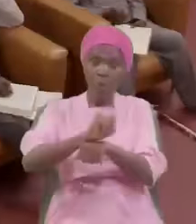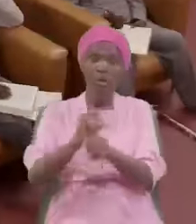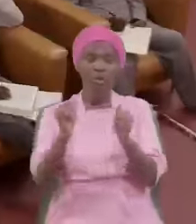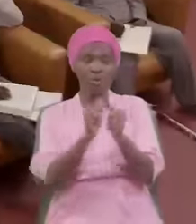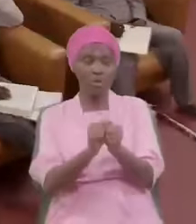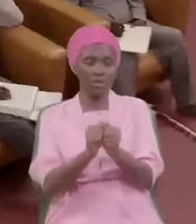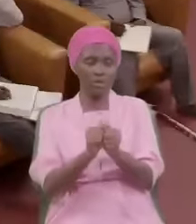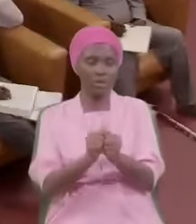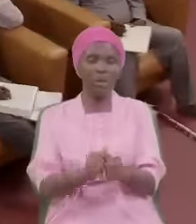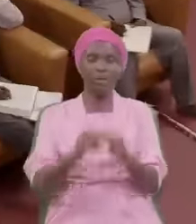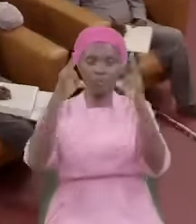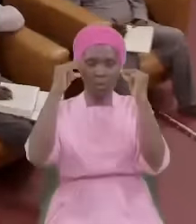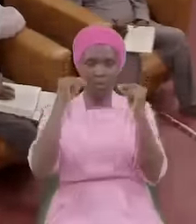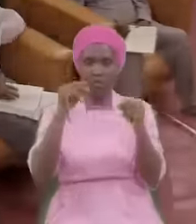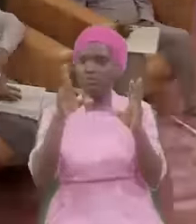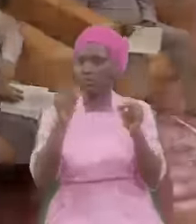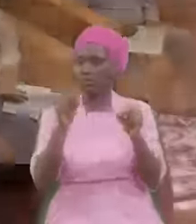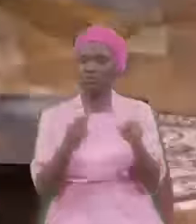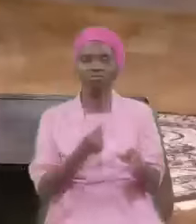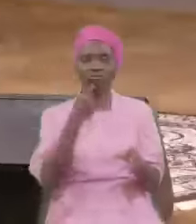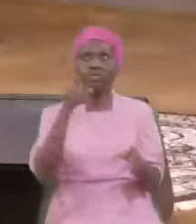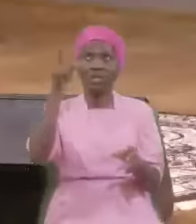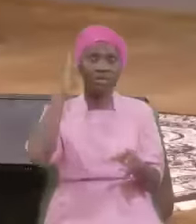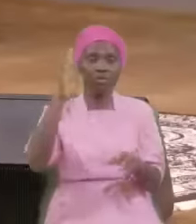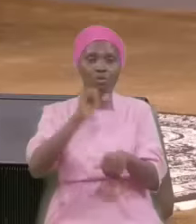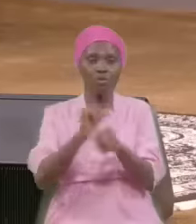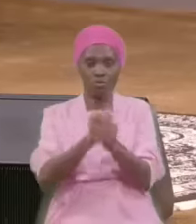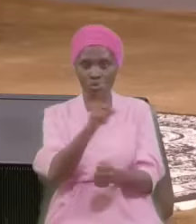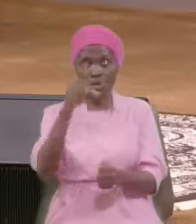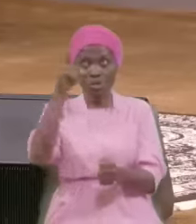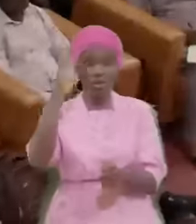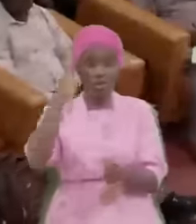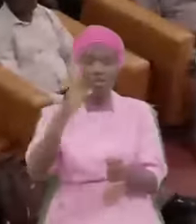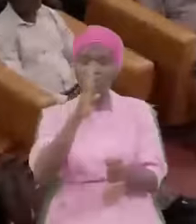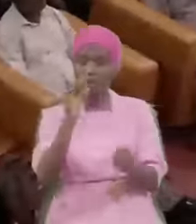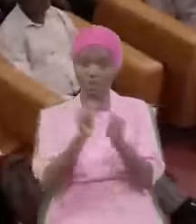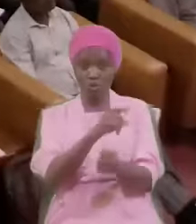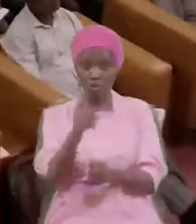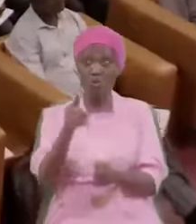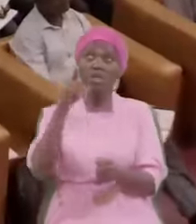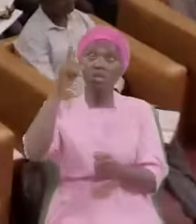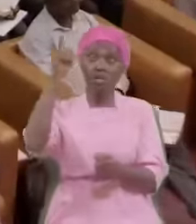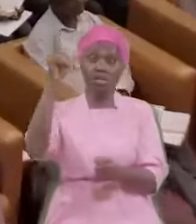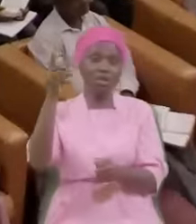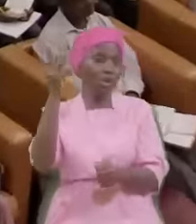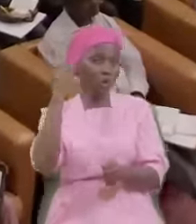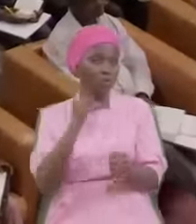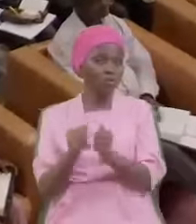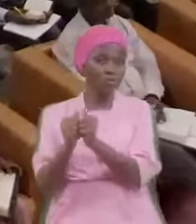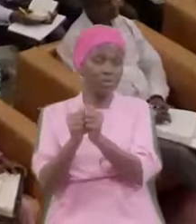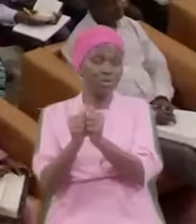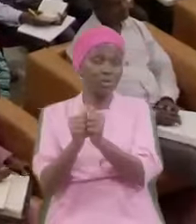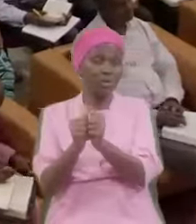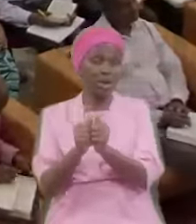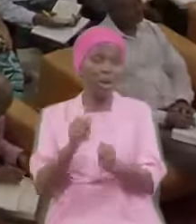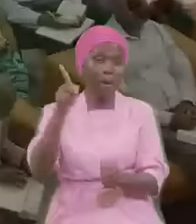He was with Daniel, no disappointment, he will be with you. He was with Paul the apostle, with